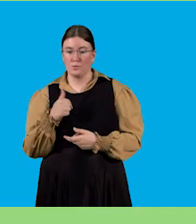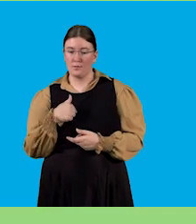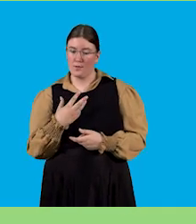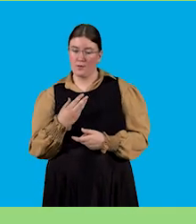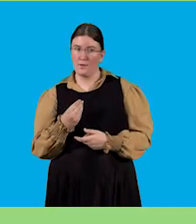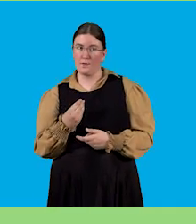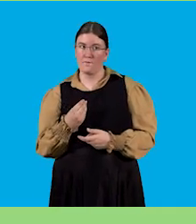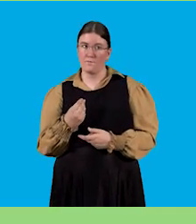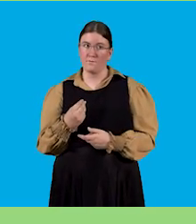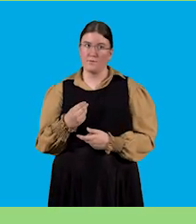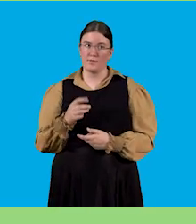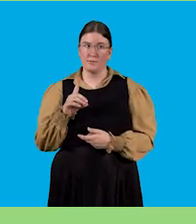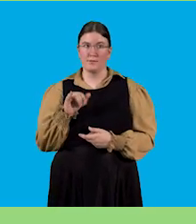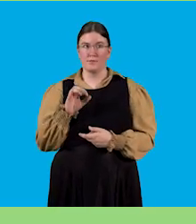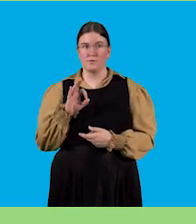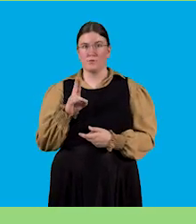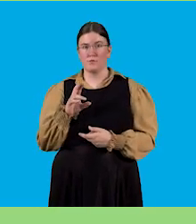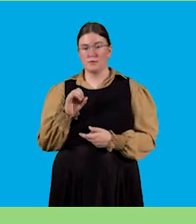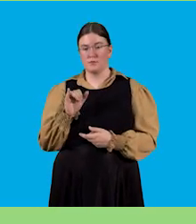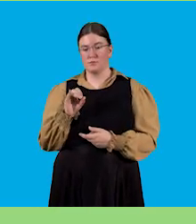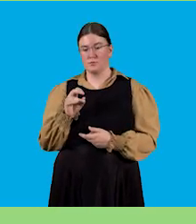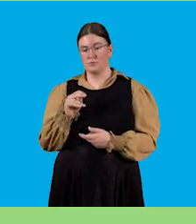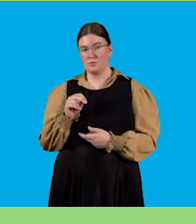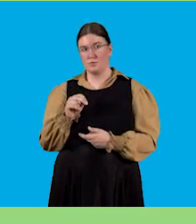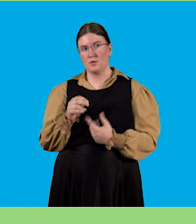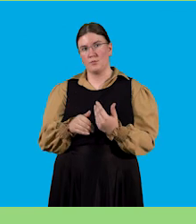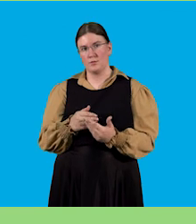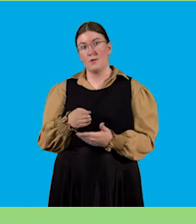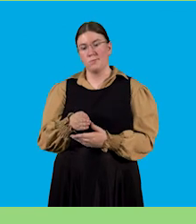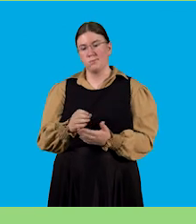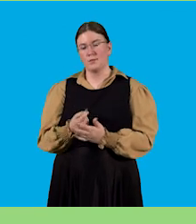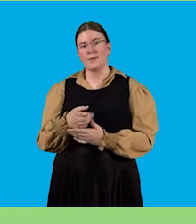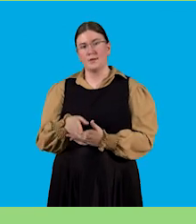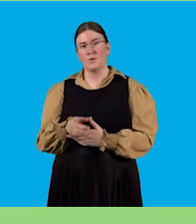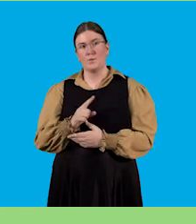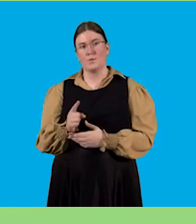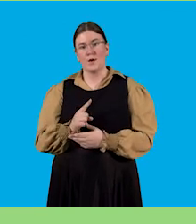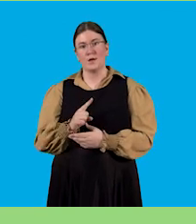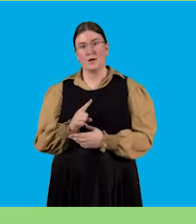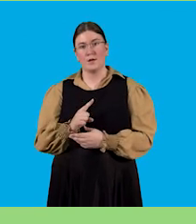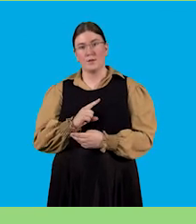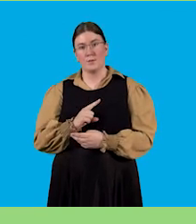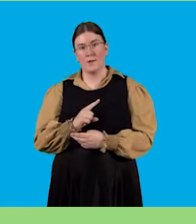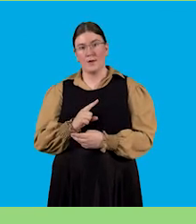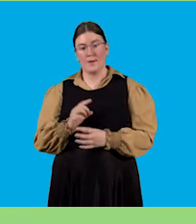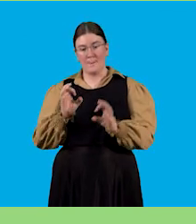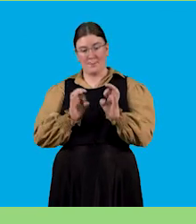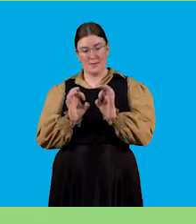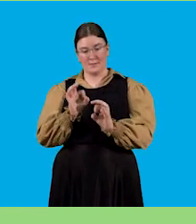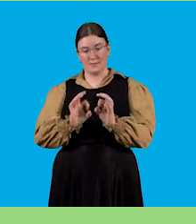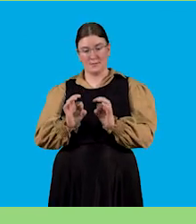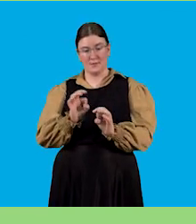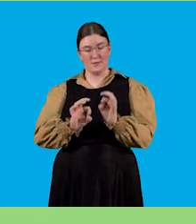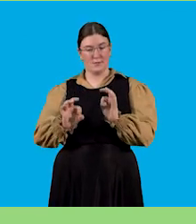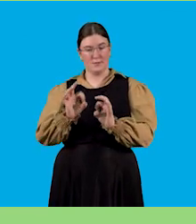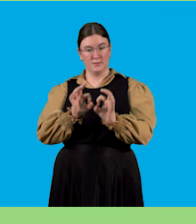We also have the process of diffusion taking place here. Here, this is the movement of particles from an